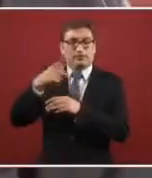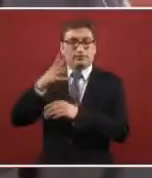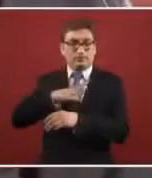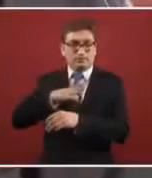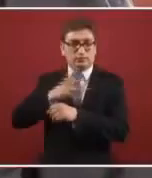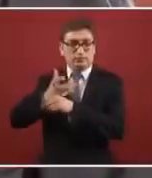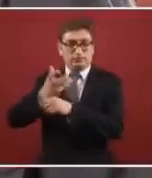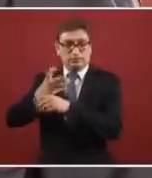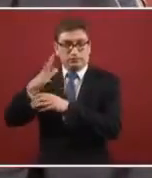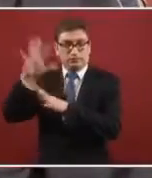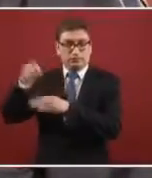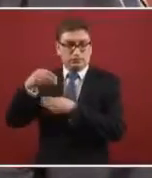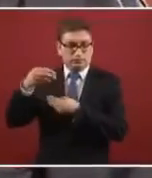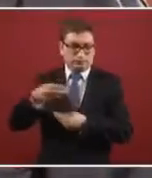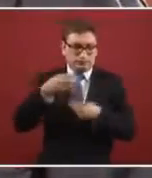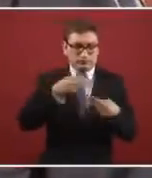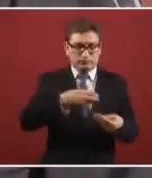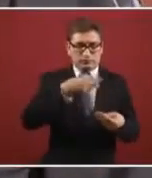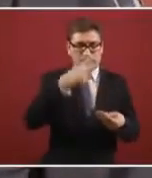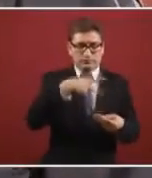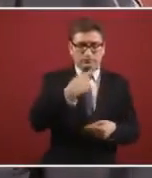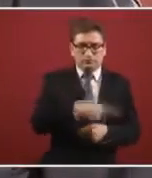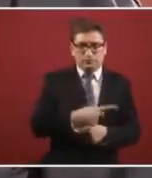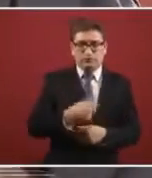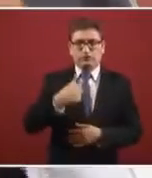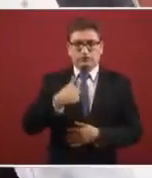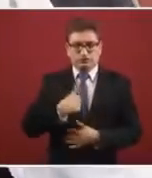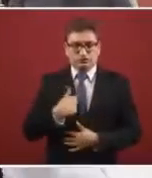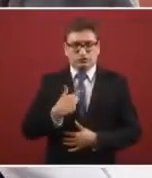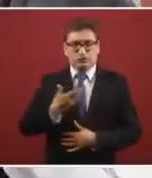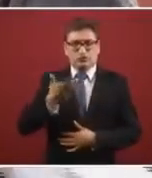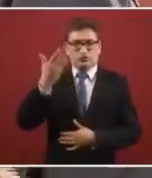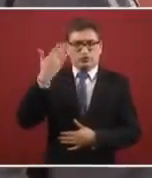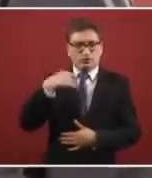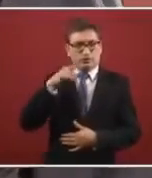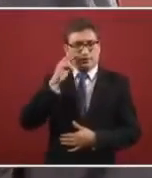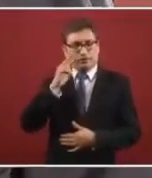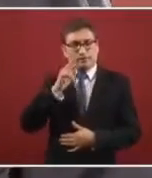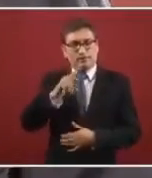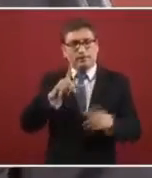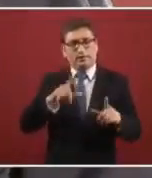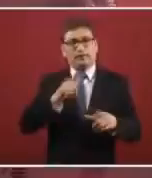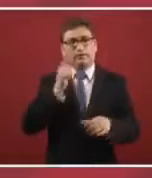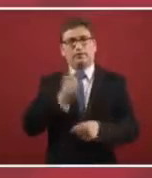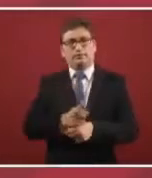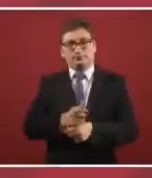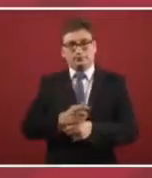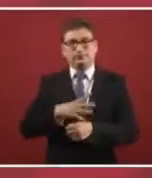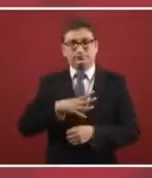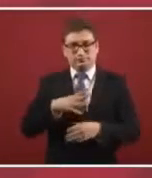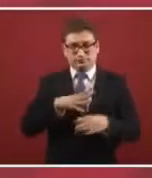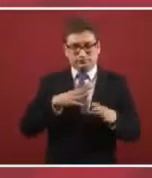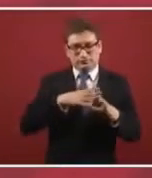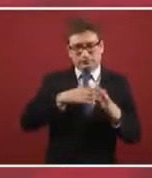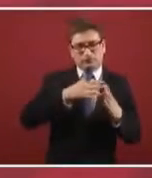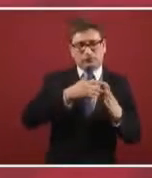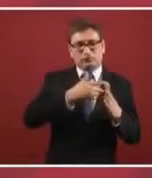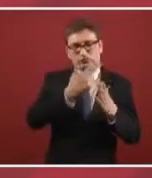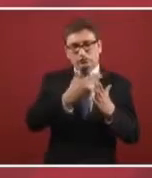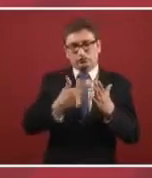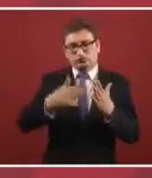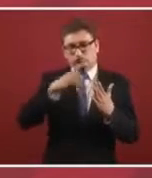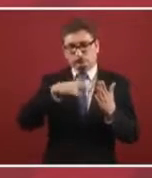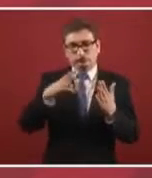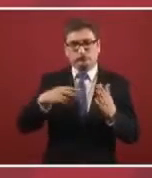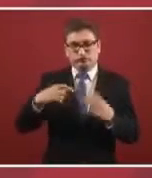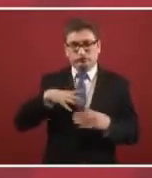had in the United States. Y yo encontré and I found retrato that grabado, picture that was engraved.